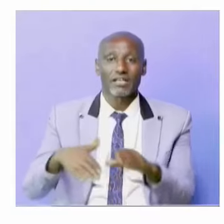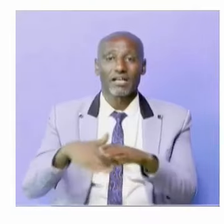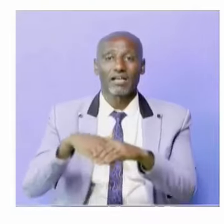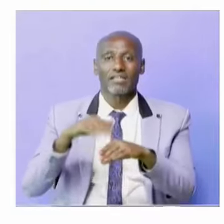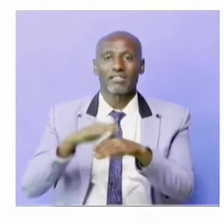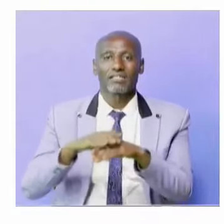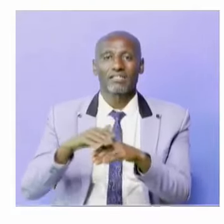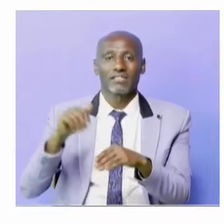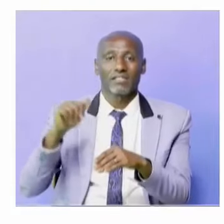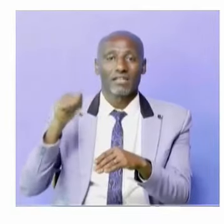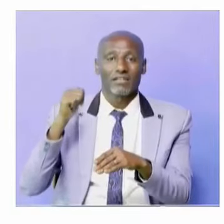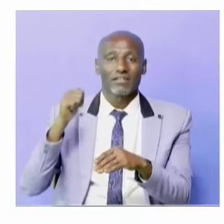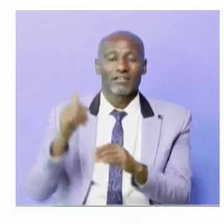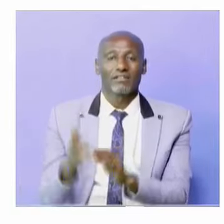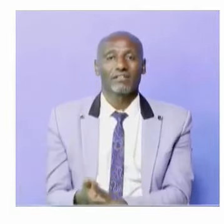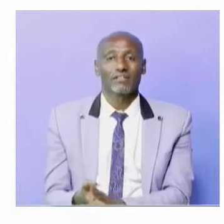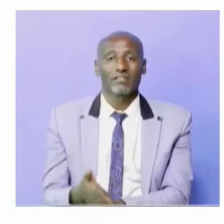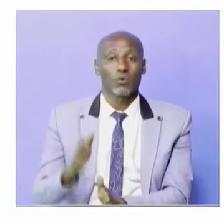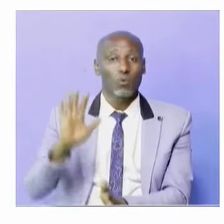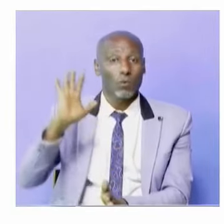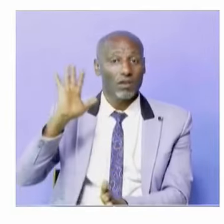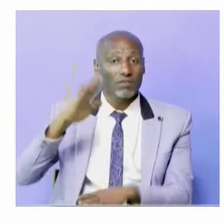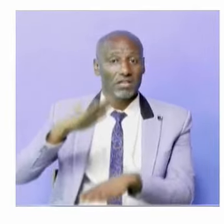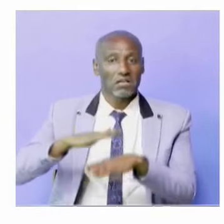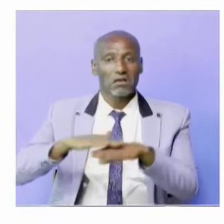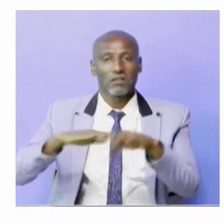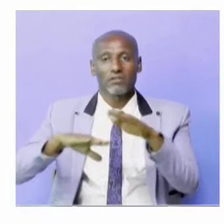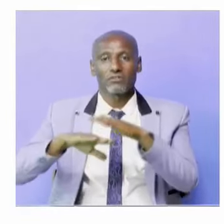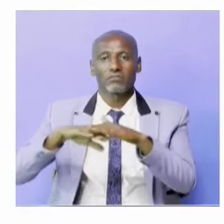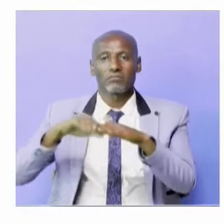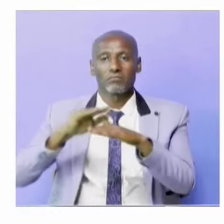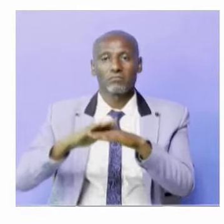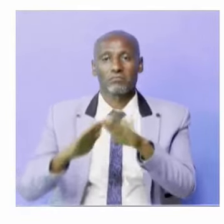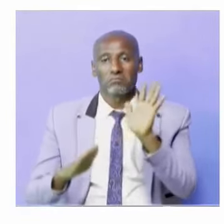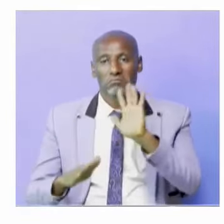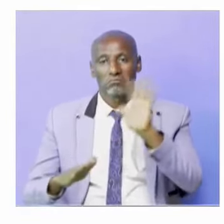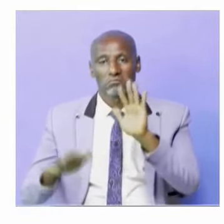Another one is just waving hands.